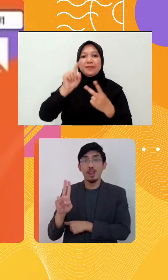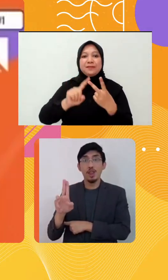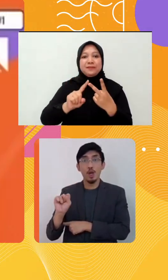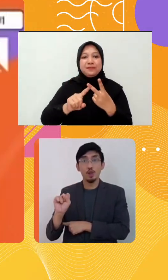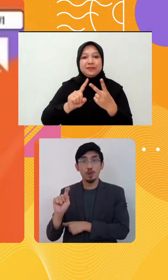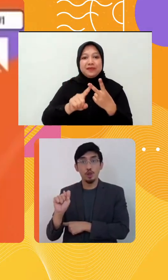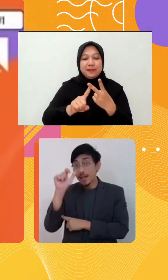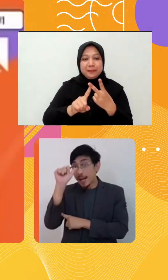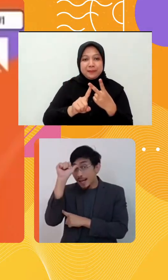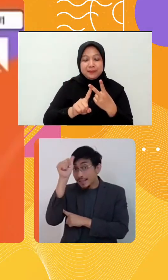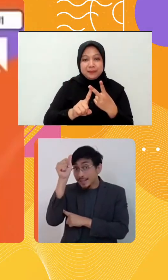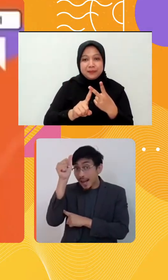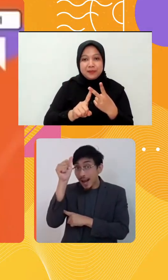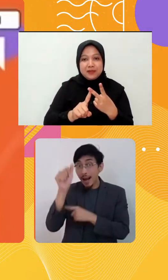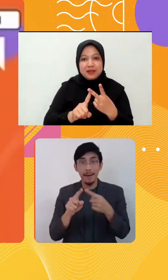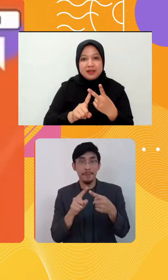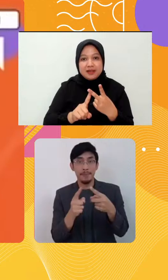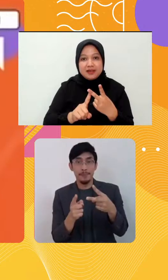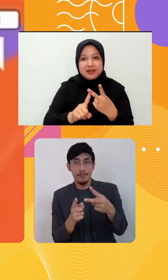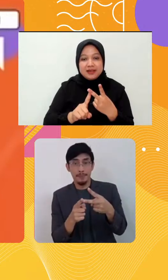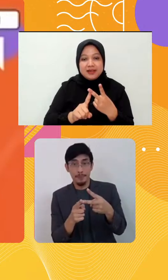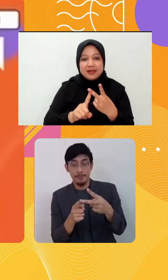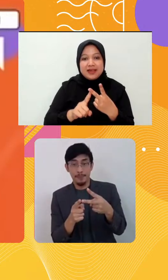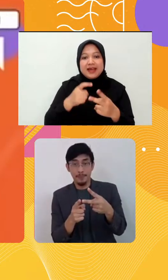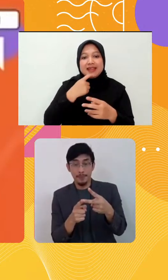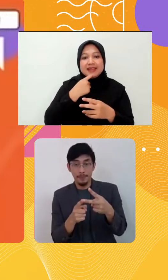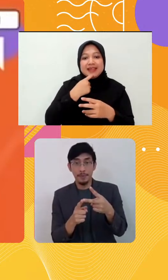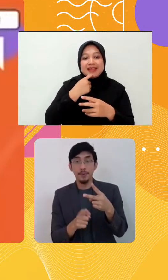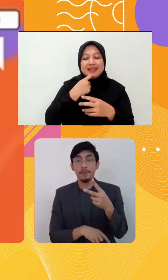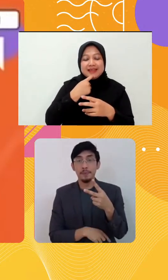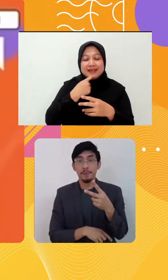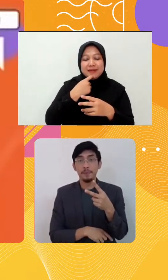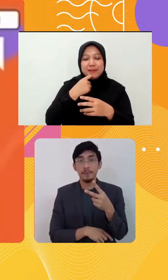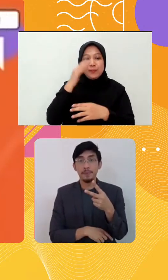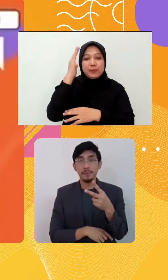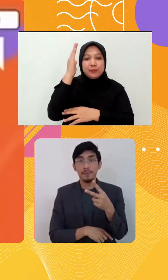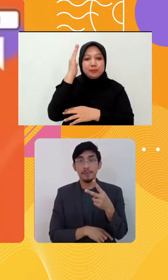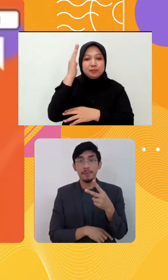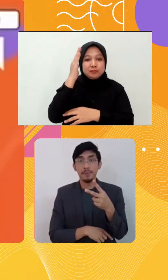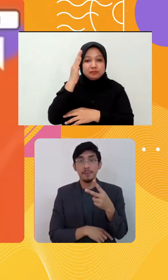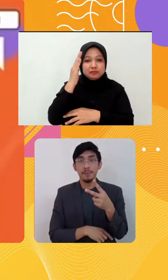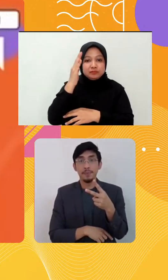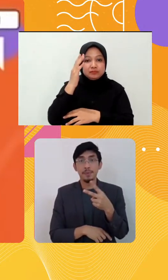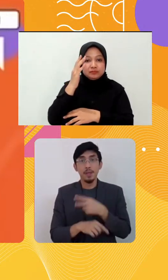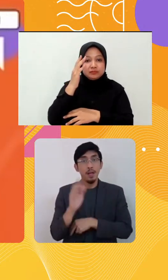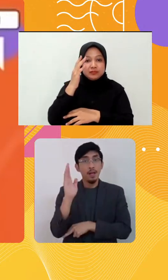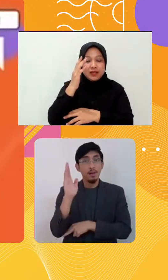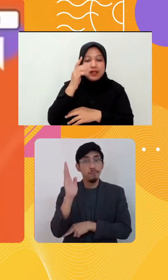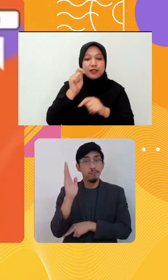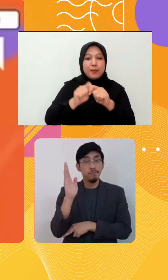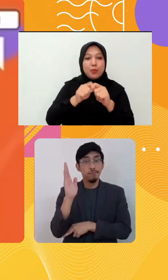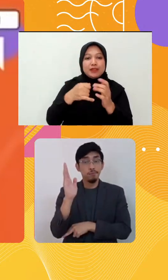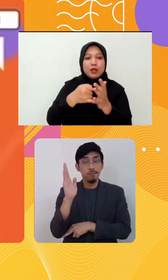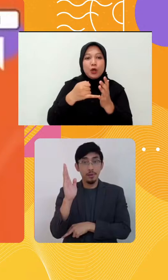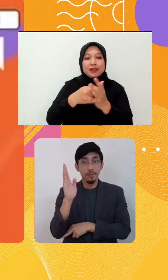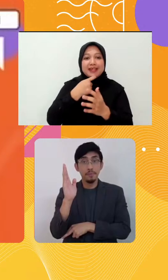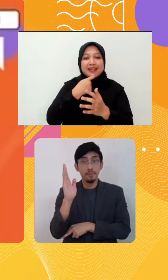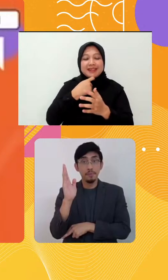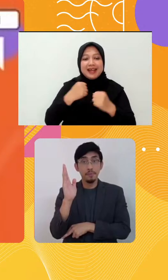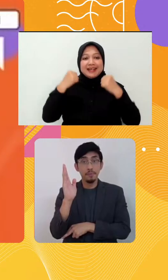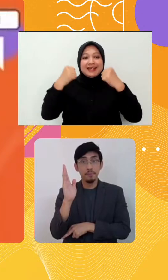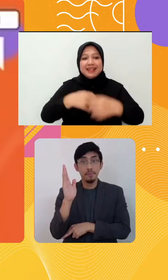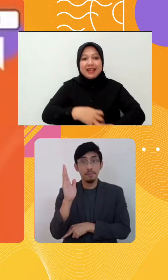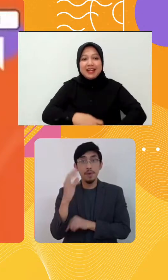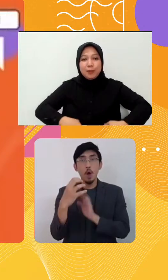media, sexual reproductive health, and rights content creation. And she is